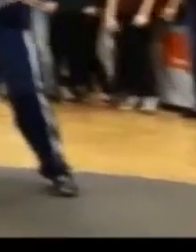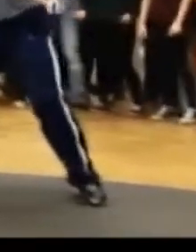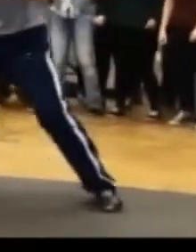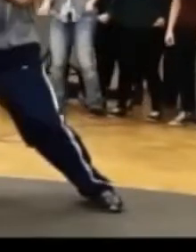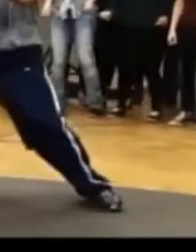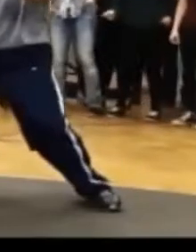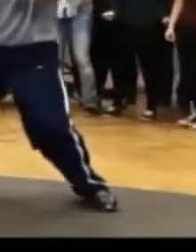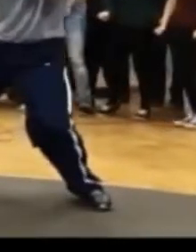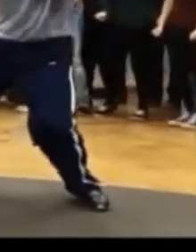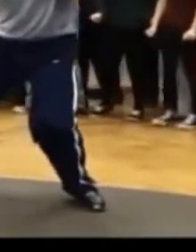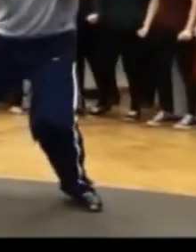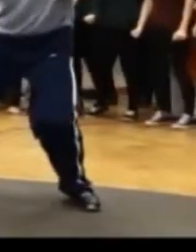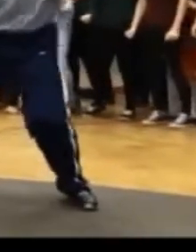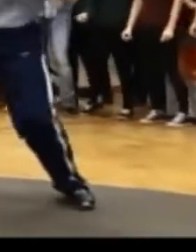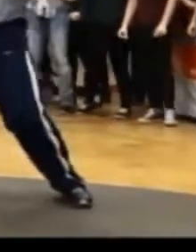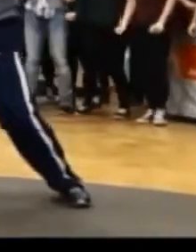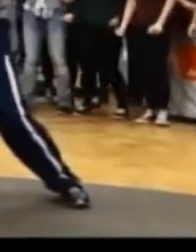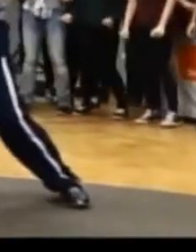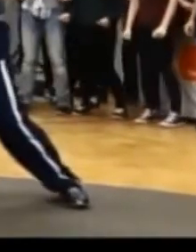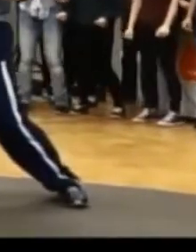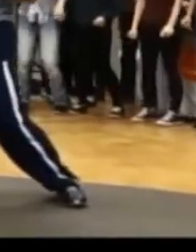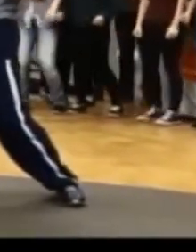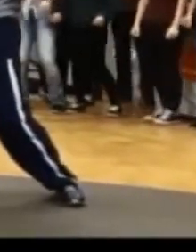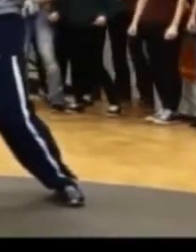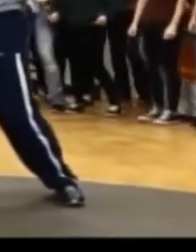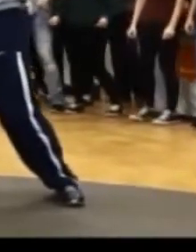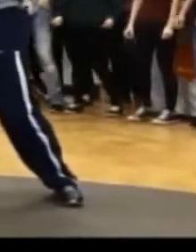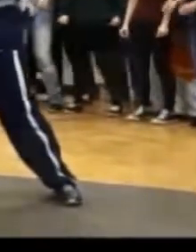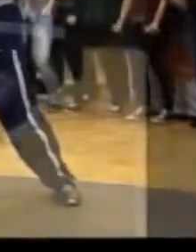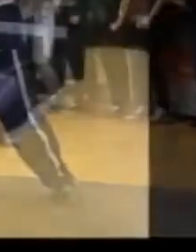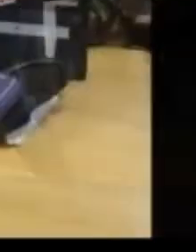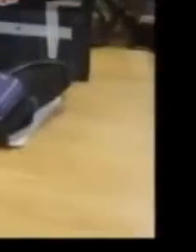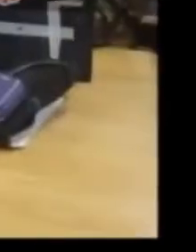Baby, come back. You can blame it all on me.